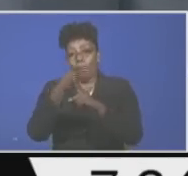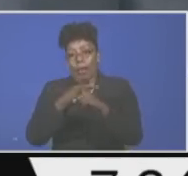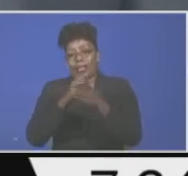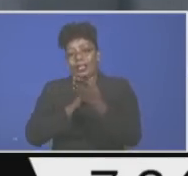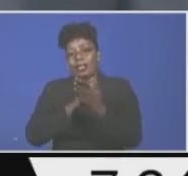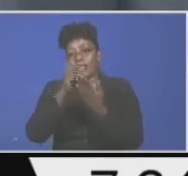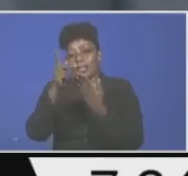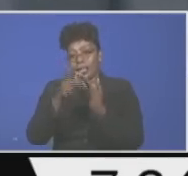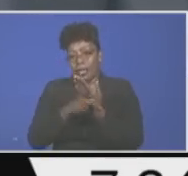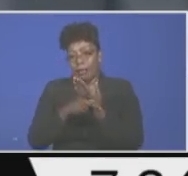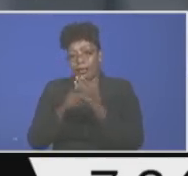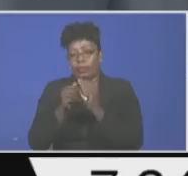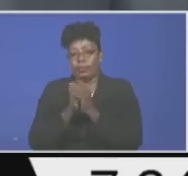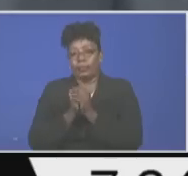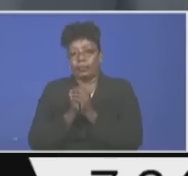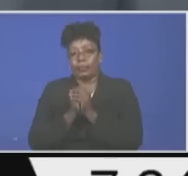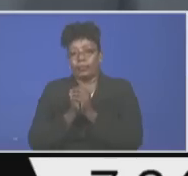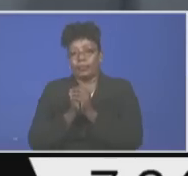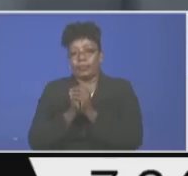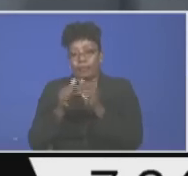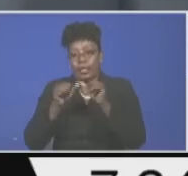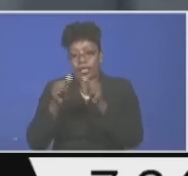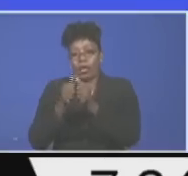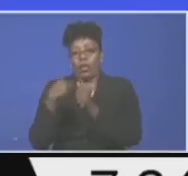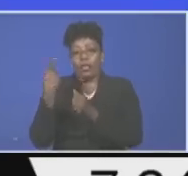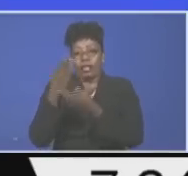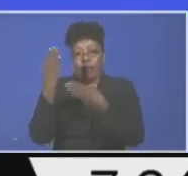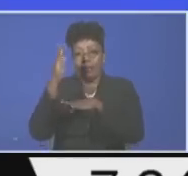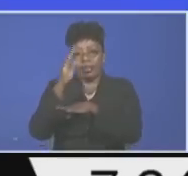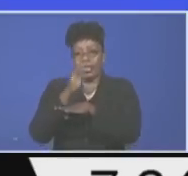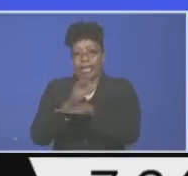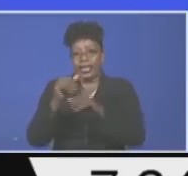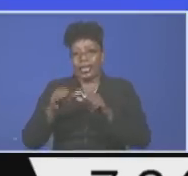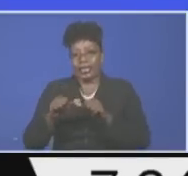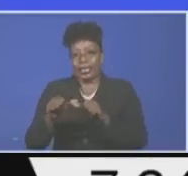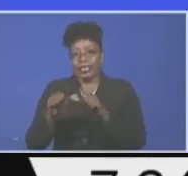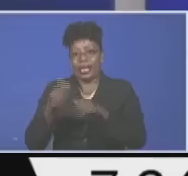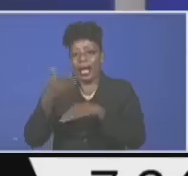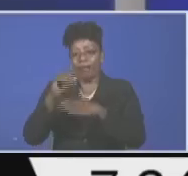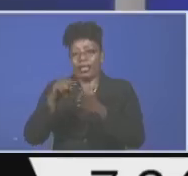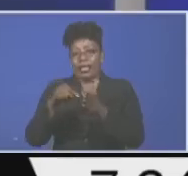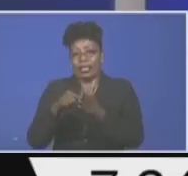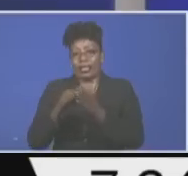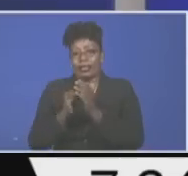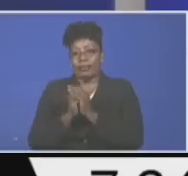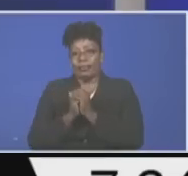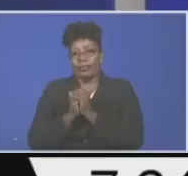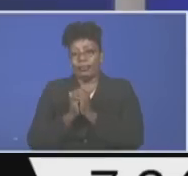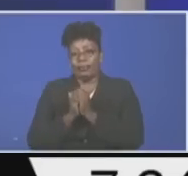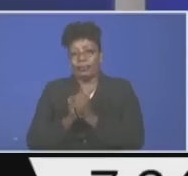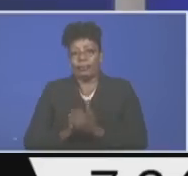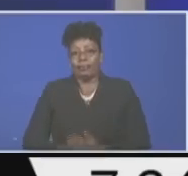Chipman. Thank you. Stay with us. The Bahamas Tonight continues right